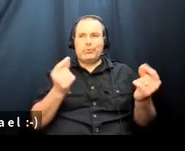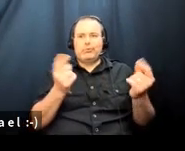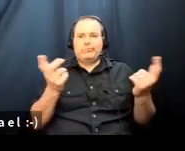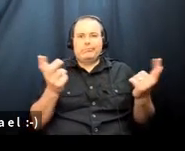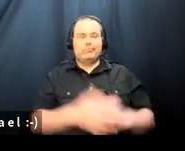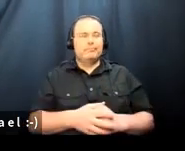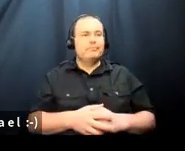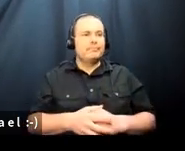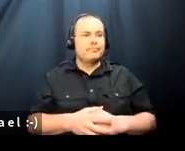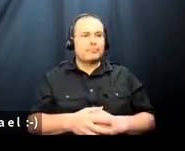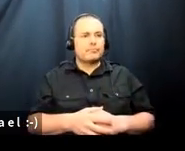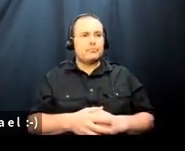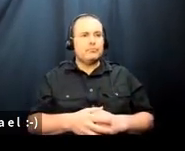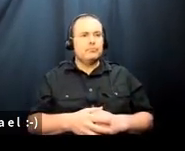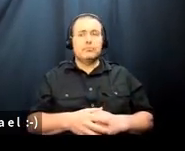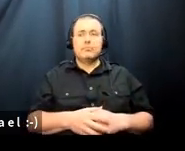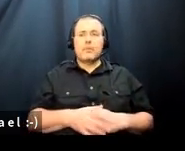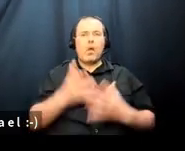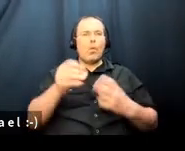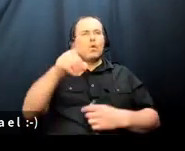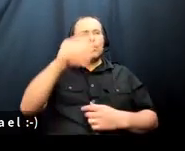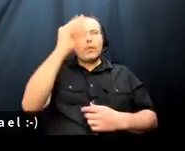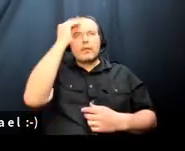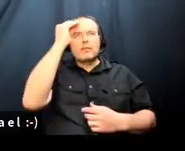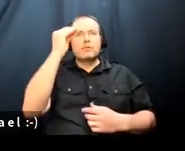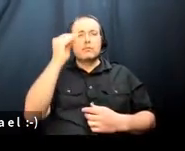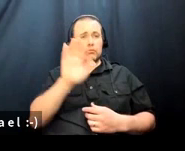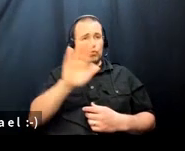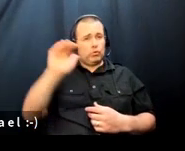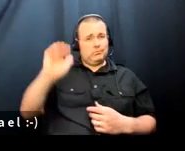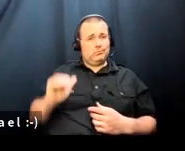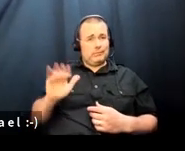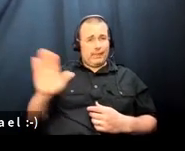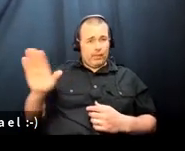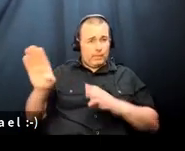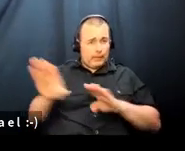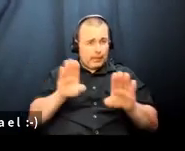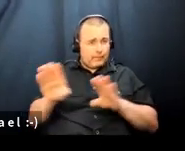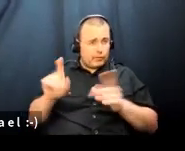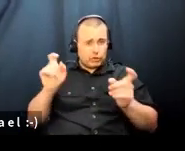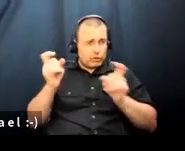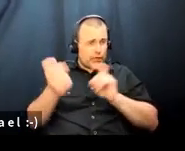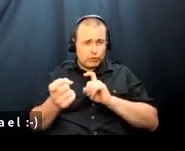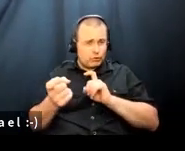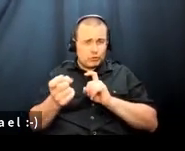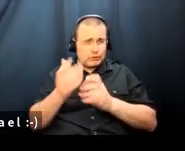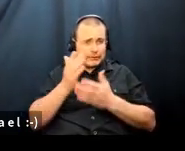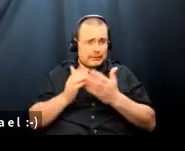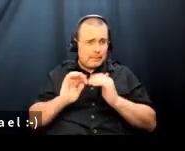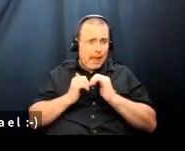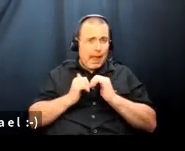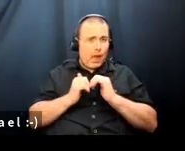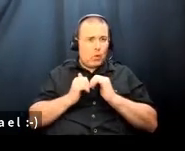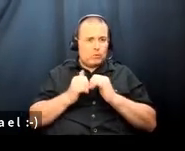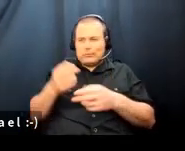want you to think about. Has your child's behavior changed some way in a very short period of time? Think